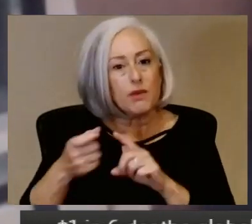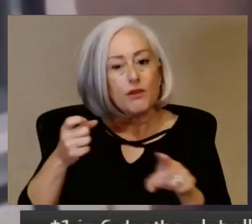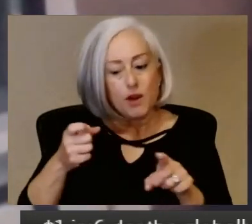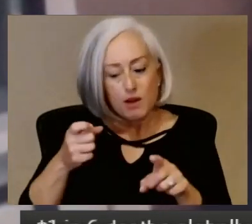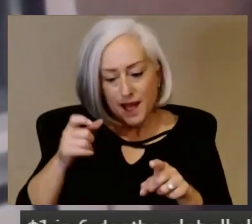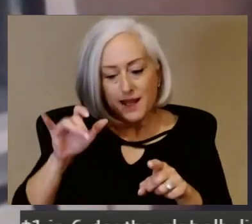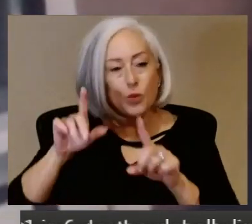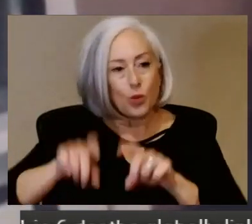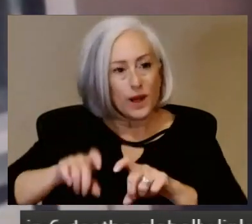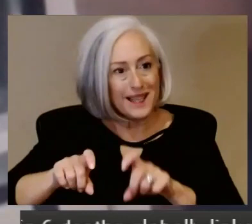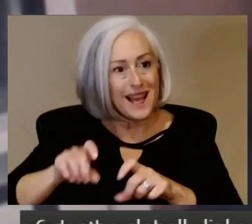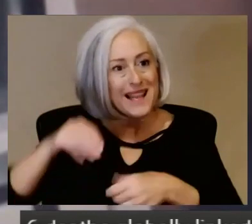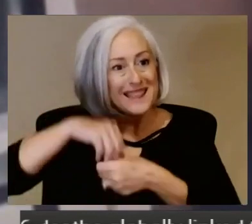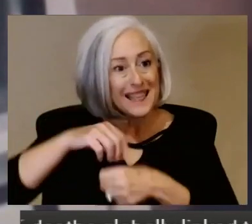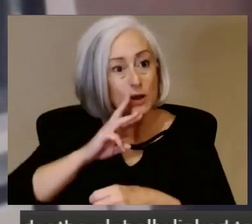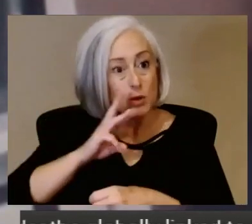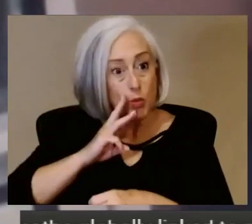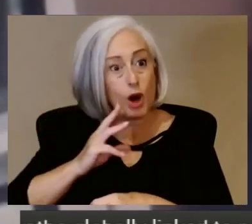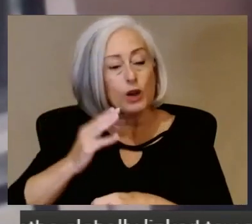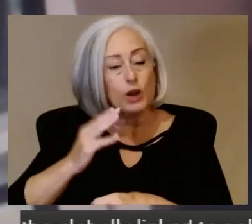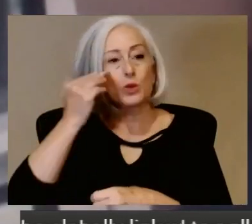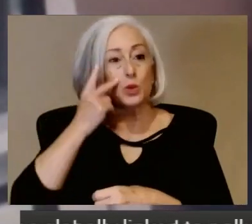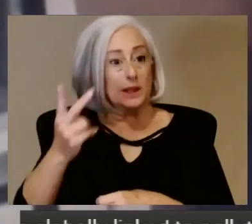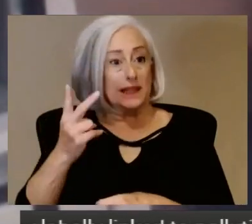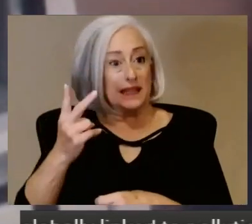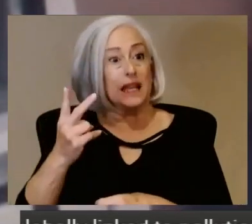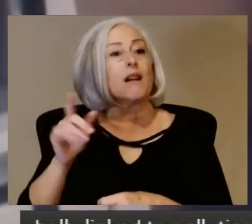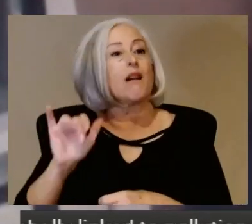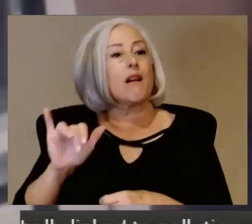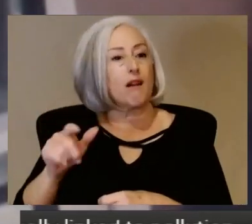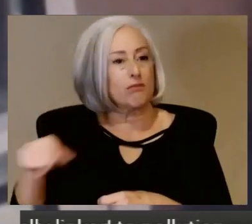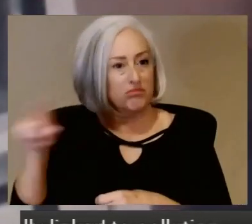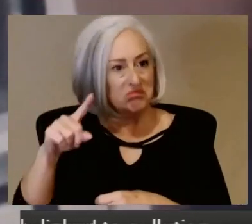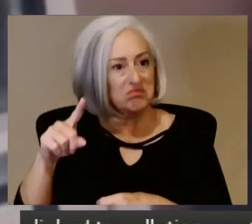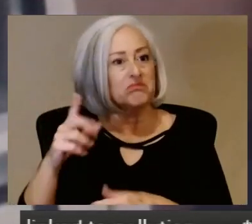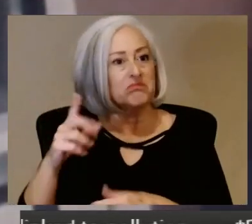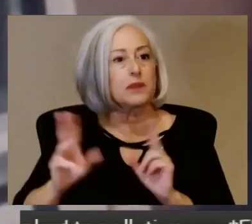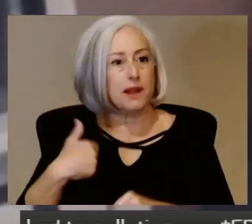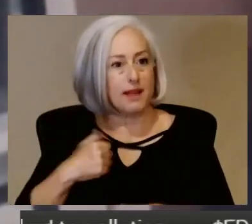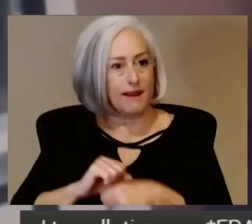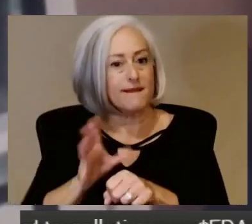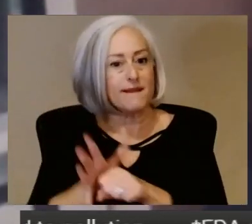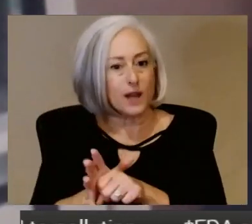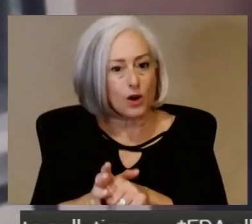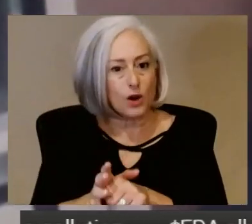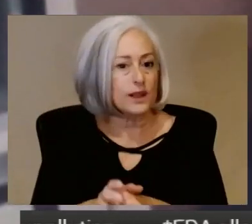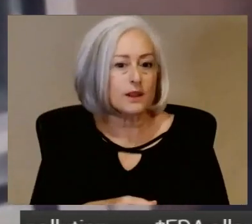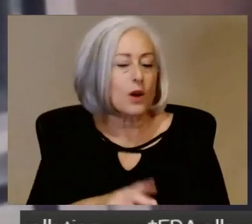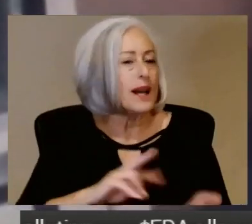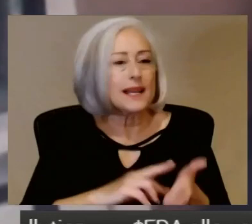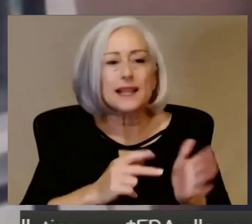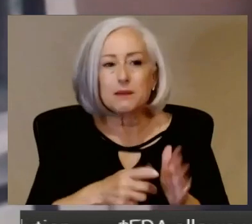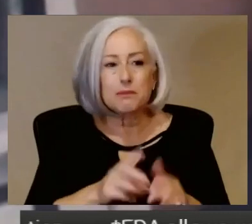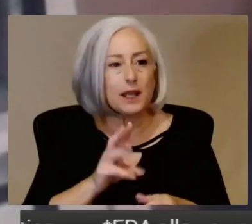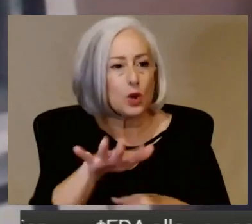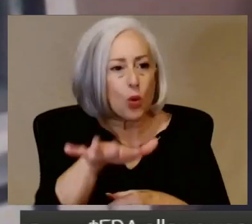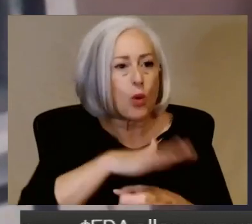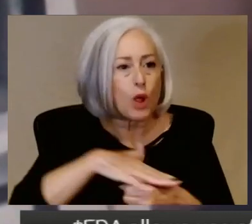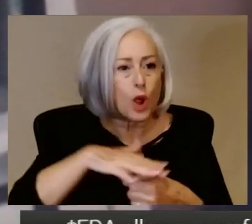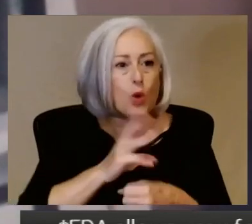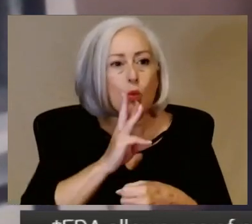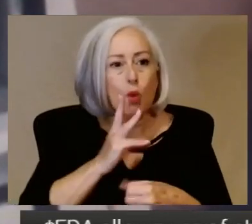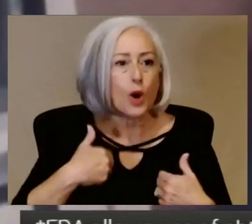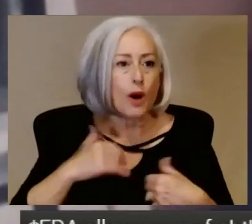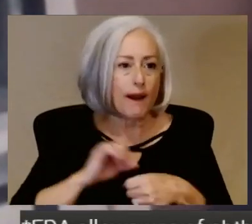So I don't want anybody to freak out and think that, the local stream is teeming with COVID. That's not the situation. But it can be